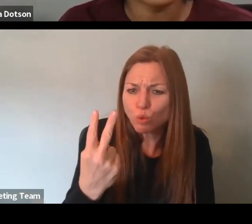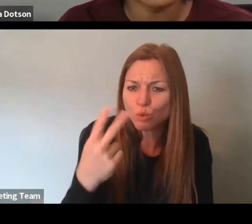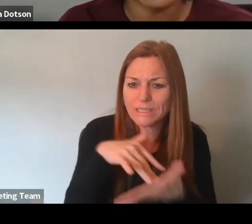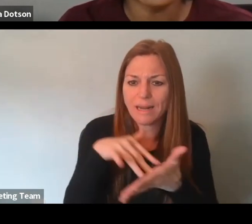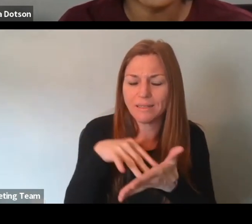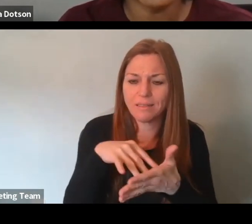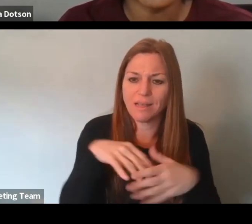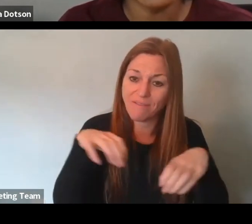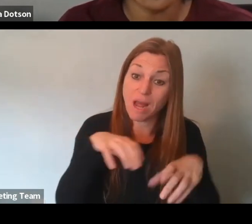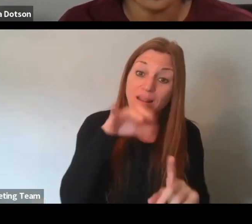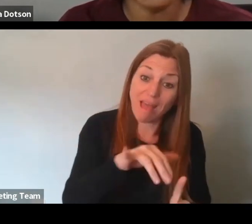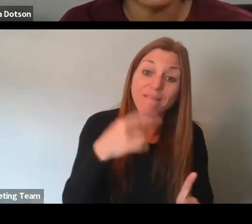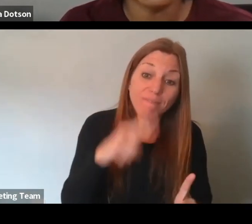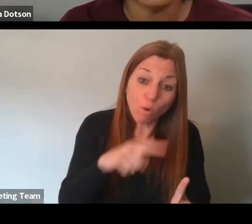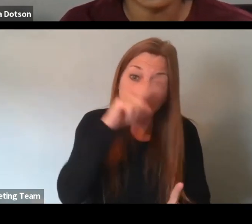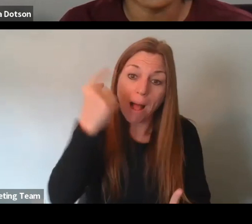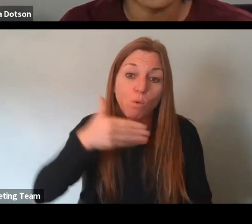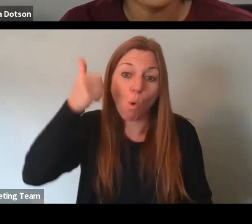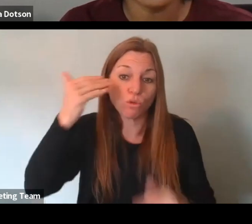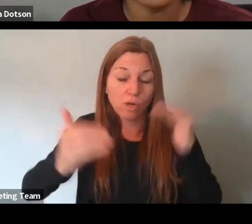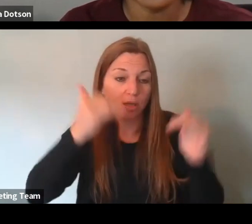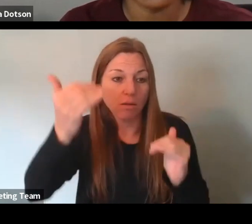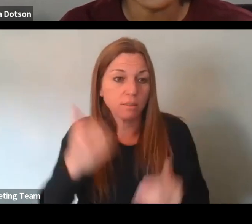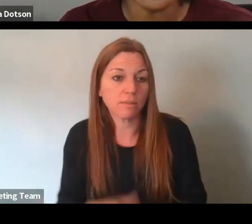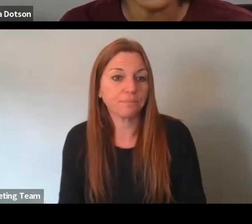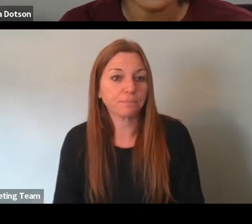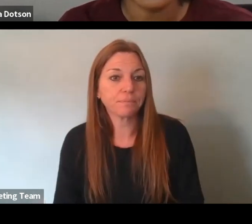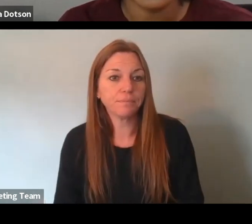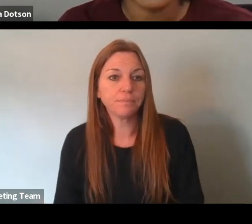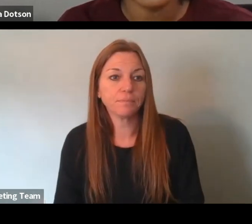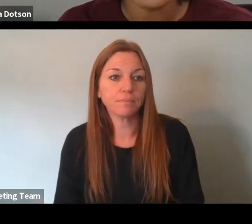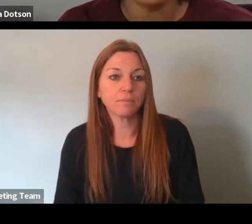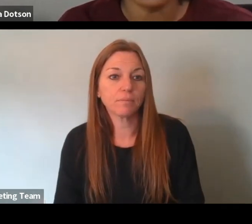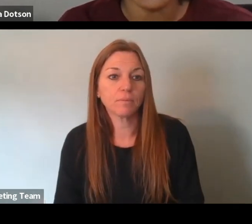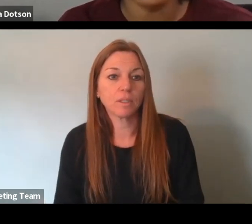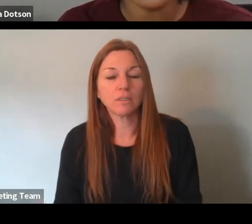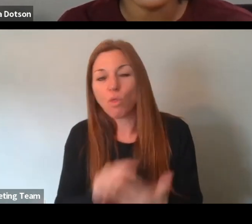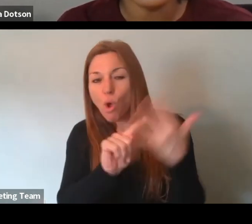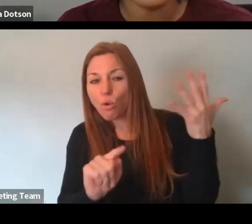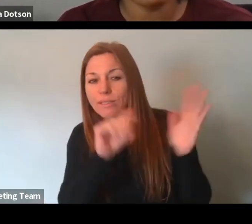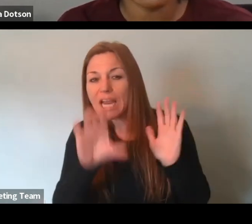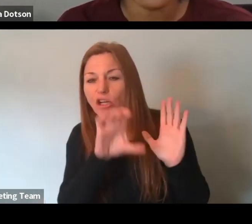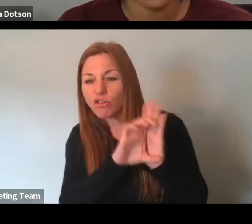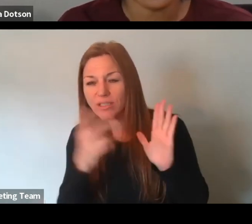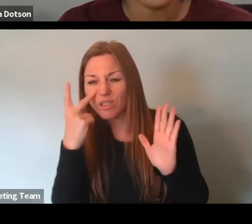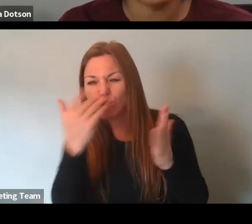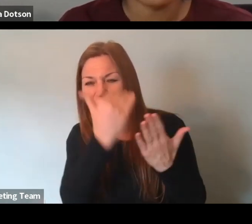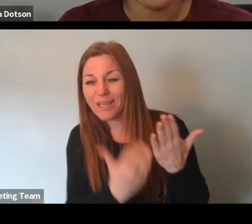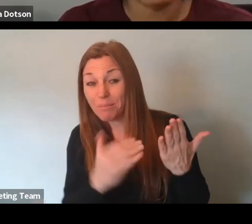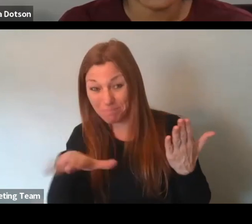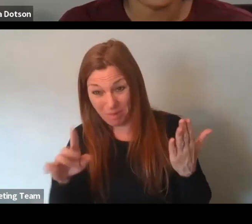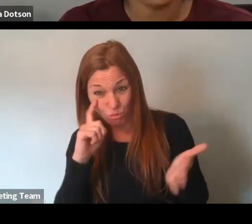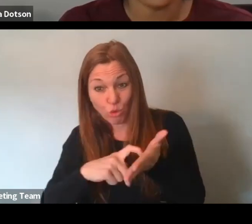studies here. And importantly, only 1 study used imaging, only 1 study used MRI. That's